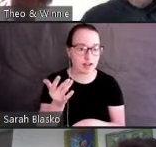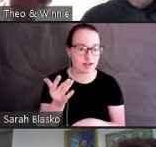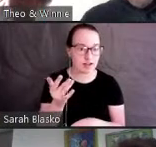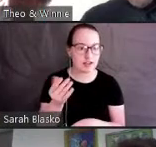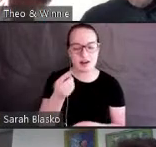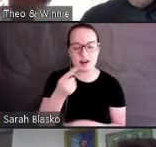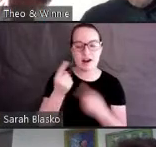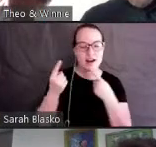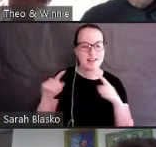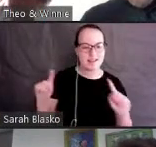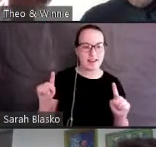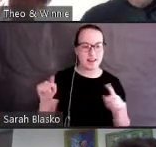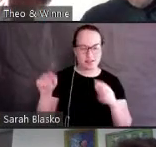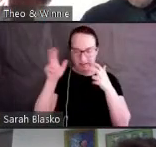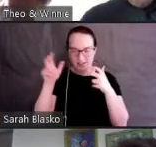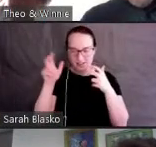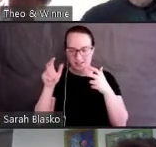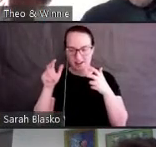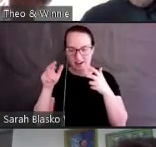let's love.